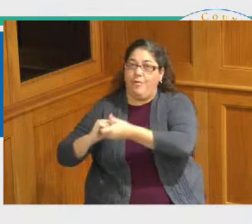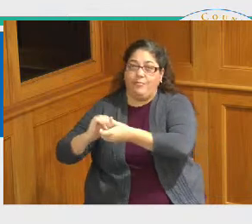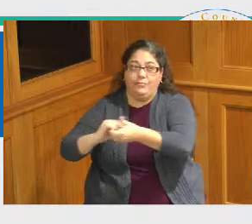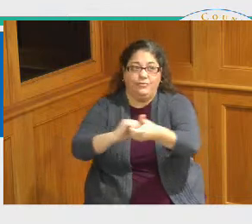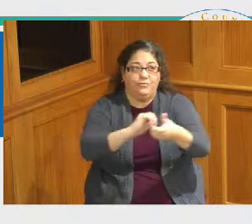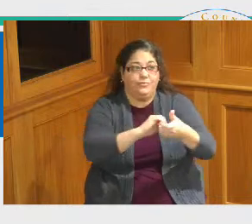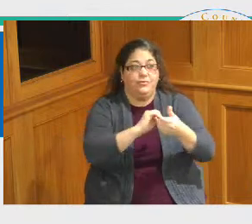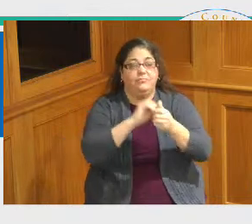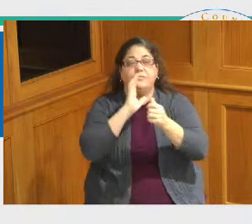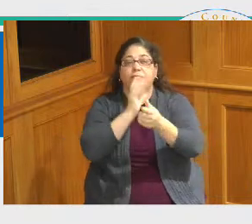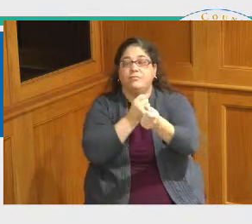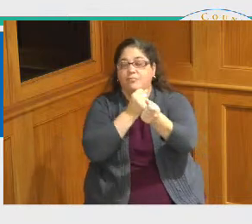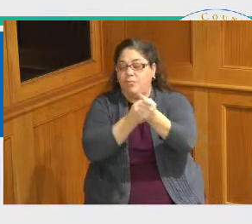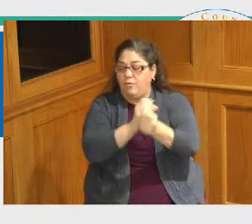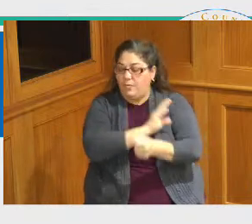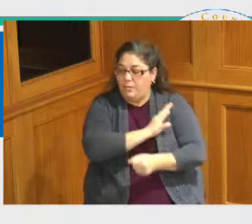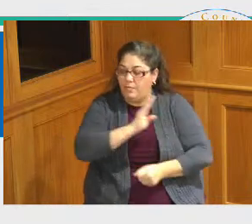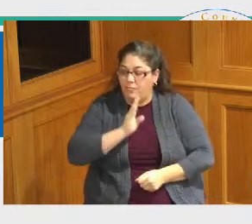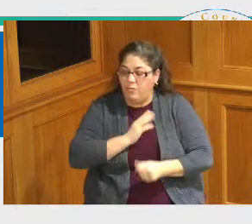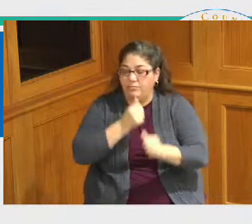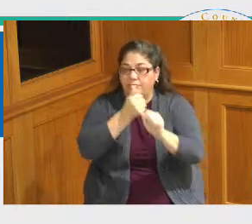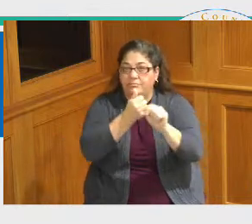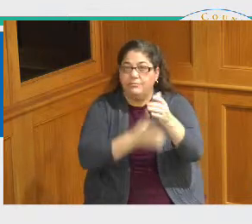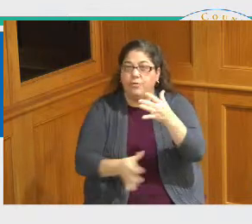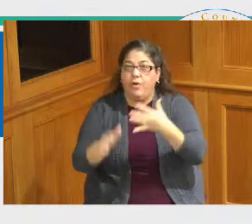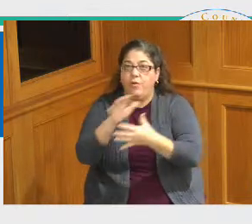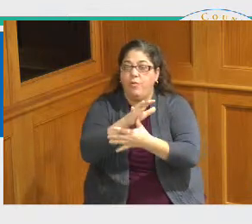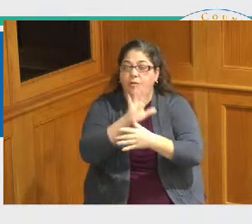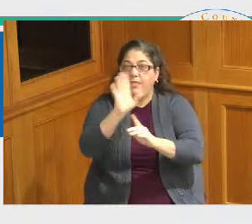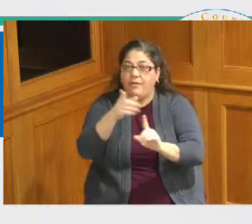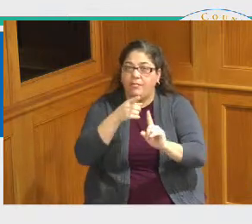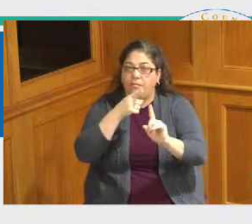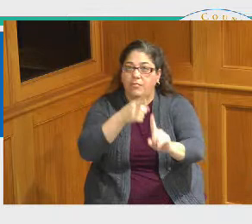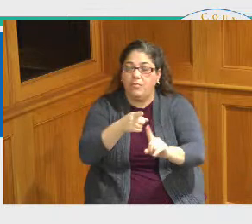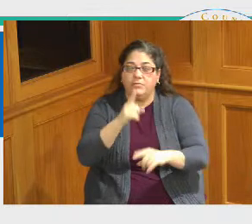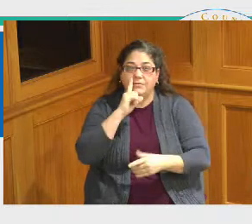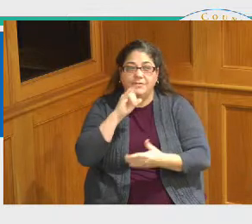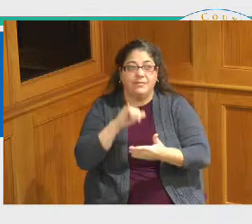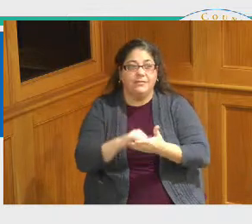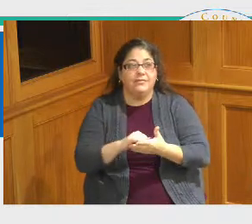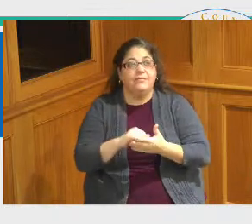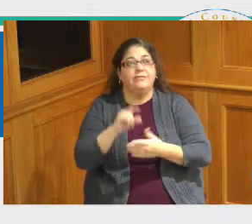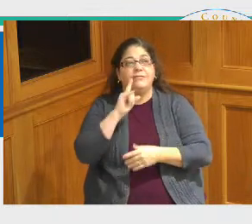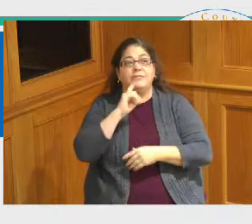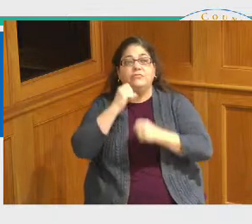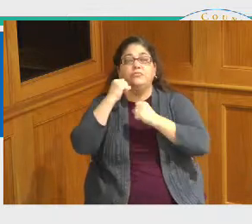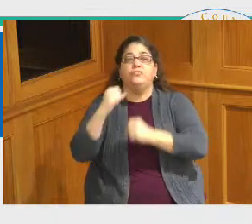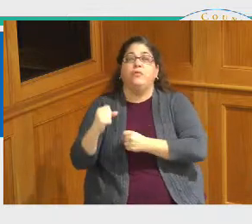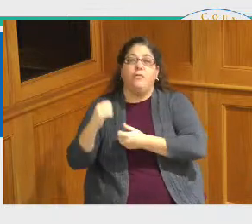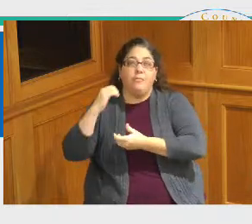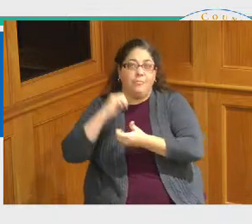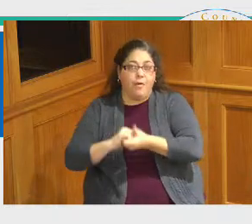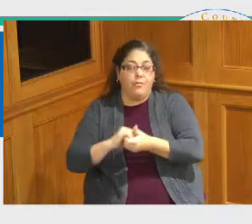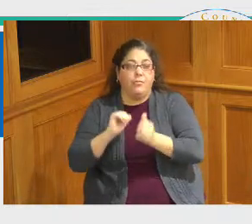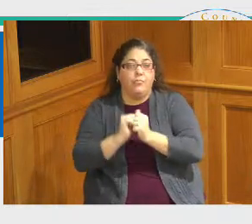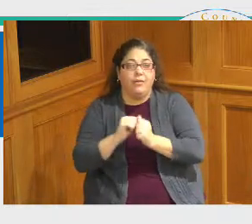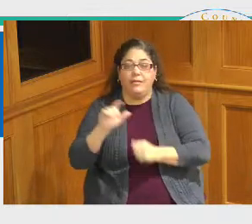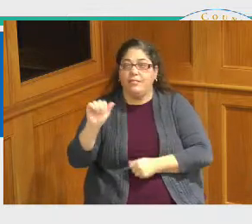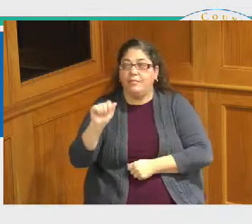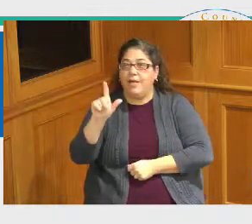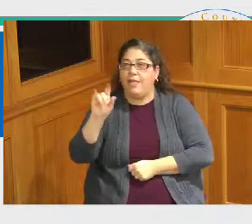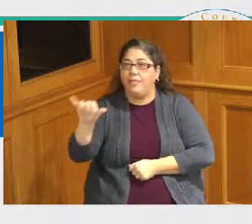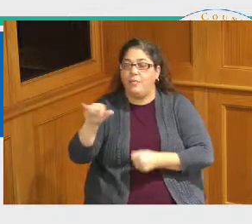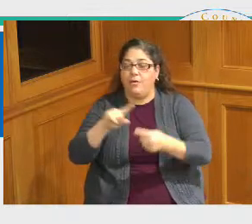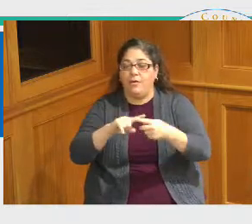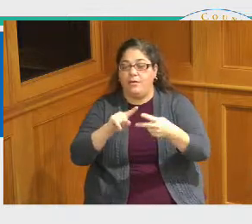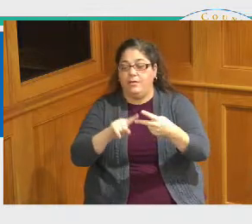board's priorities and goals when it comes to economic development. This includes our strong partnerships and agreements with Alloy, the Port,